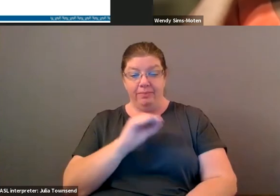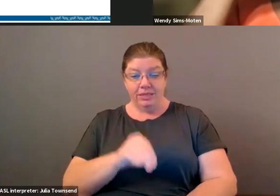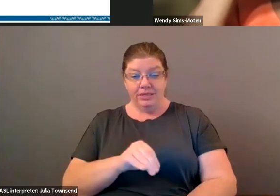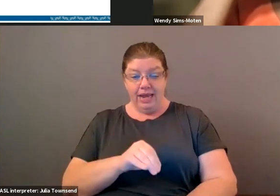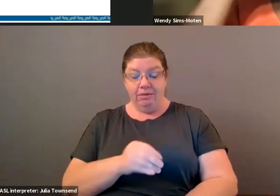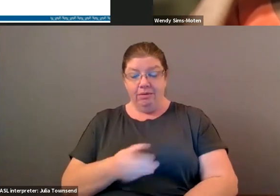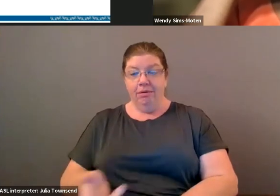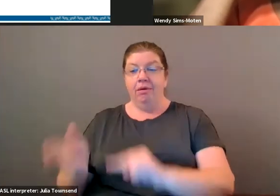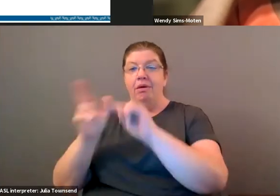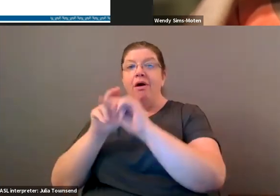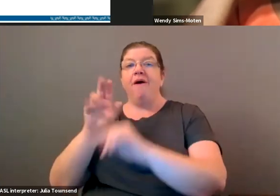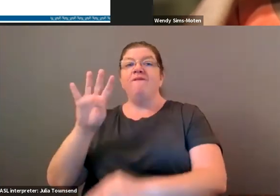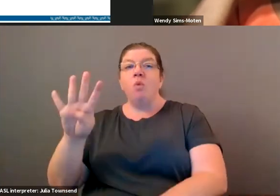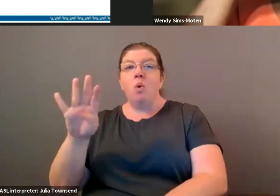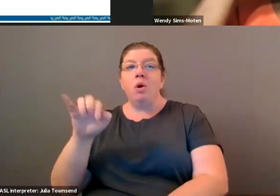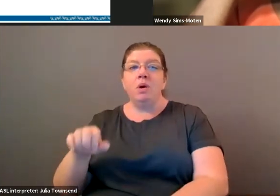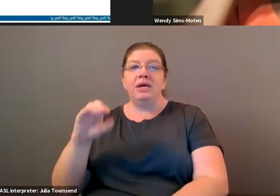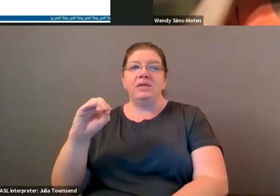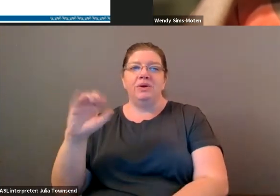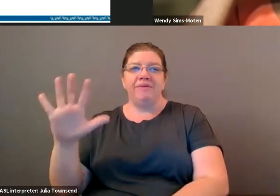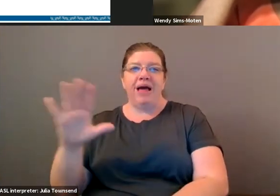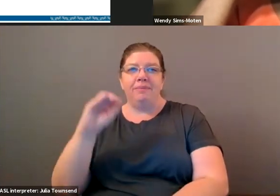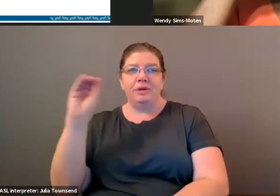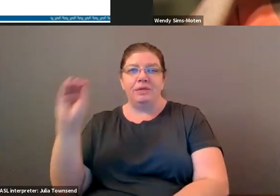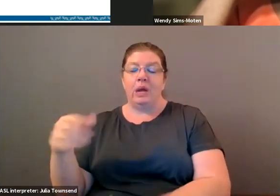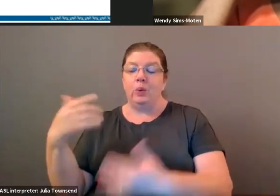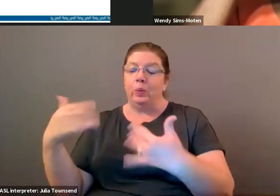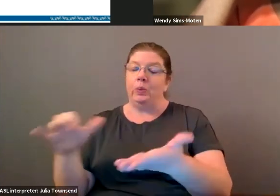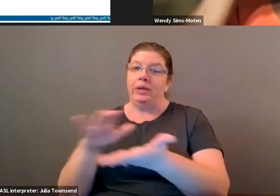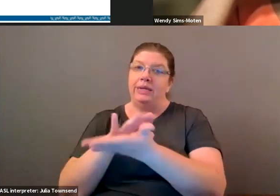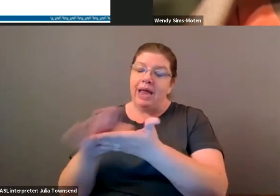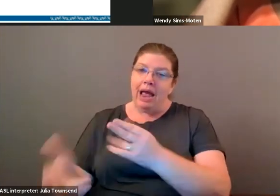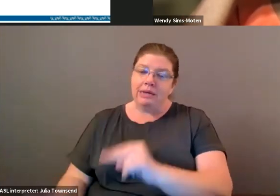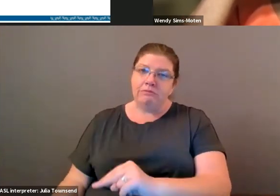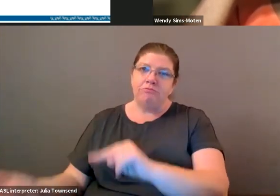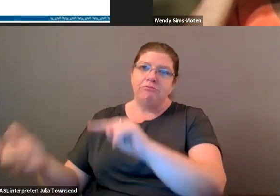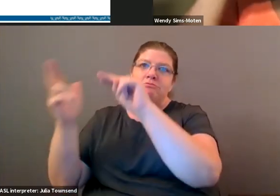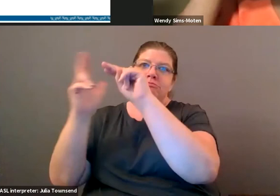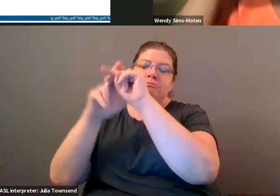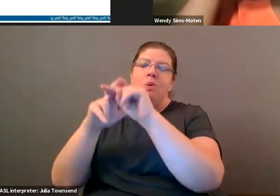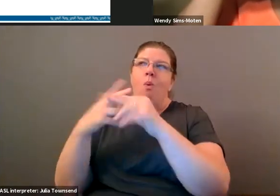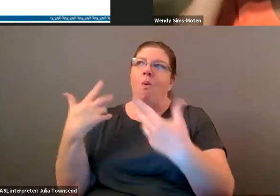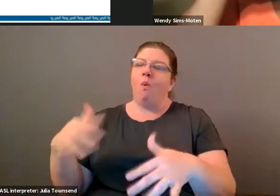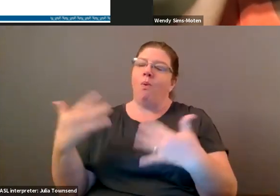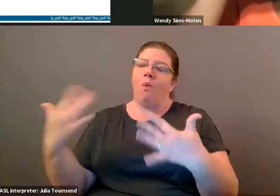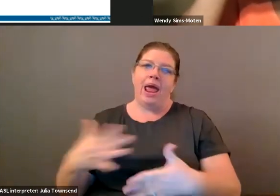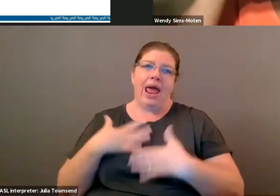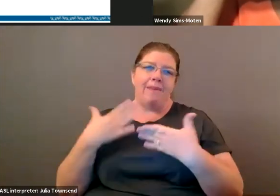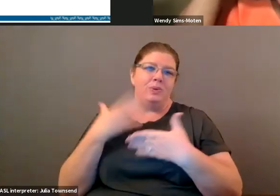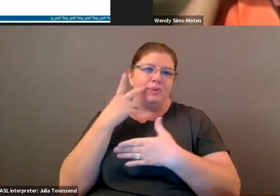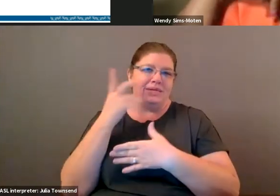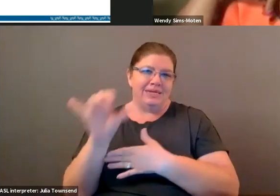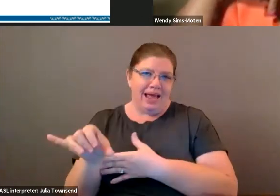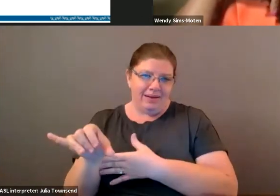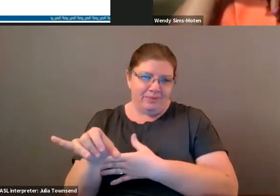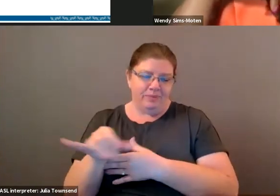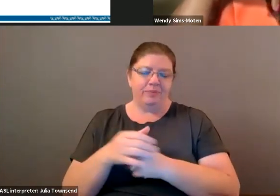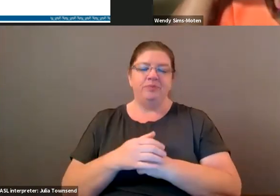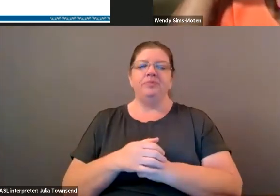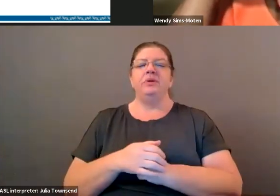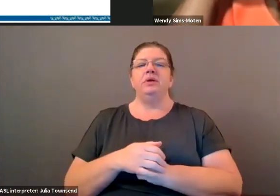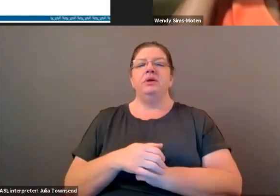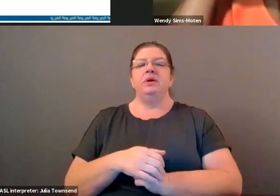to 4.05%. So that's a really nice, healthy increase, and we were super happy to see that. We'll go